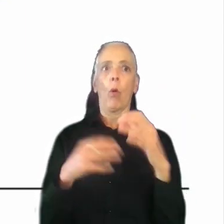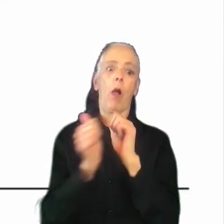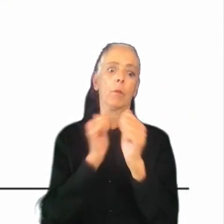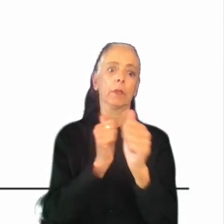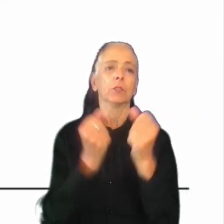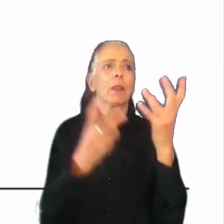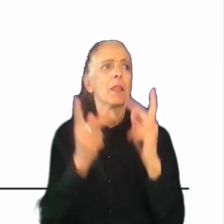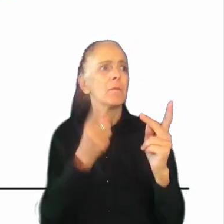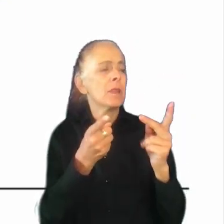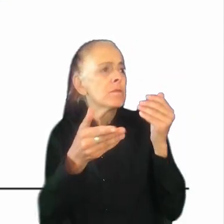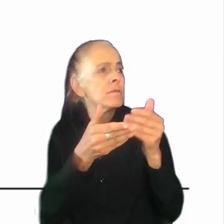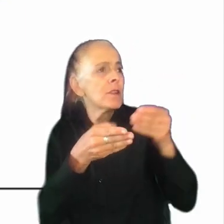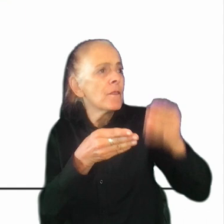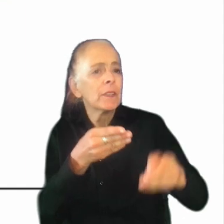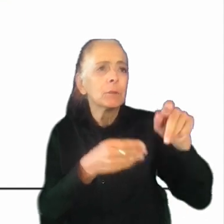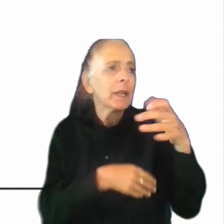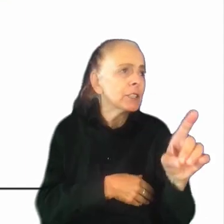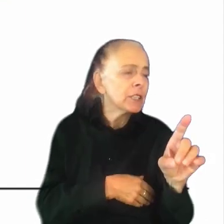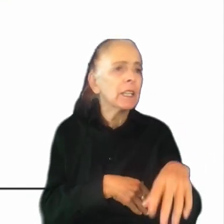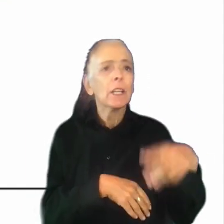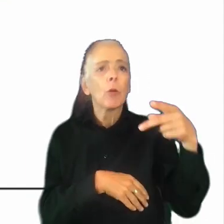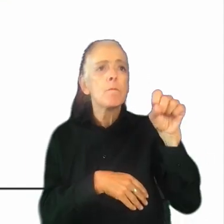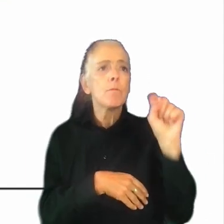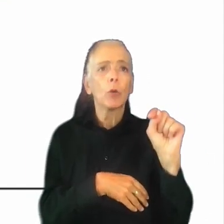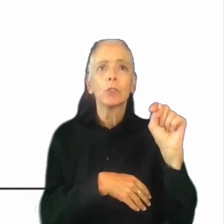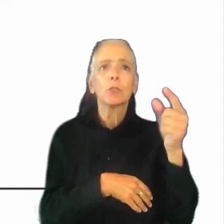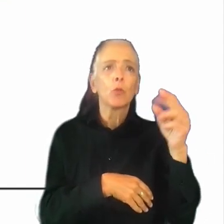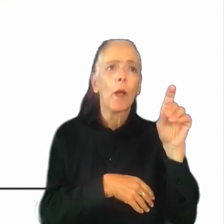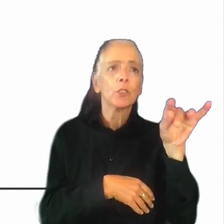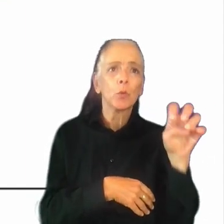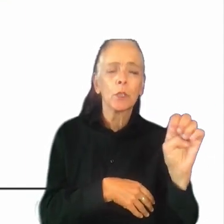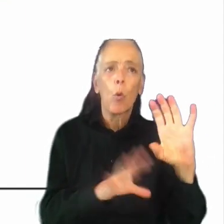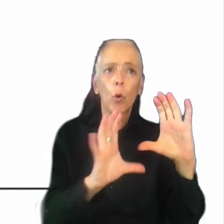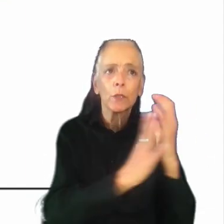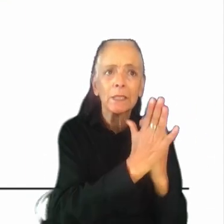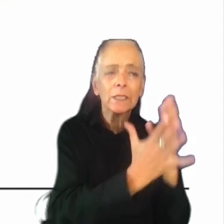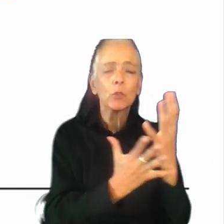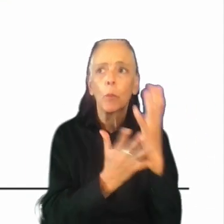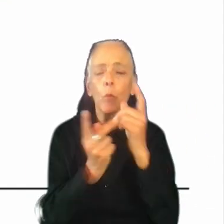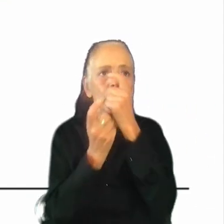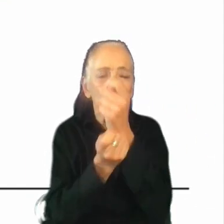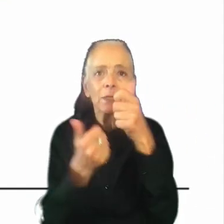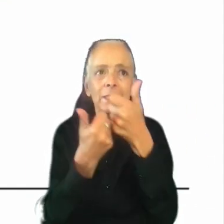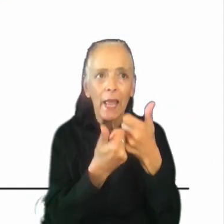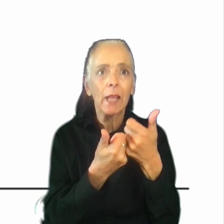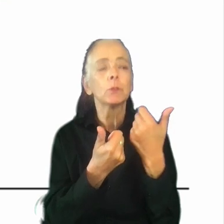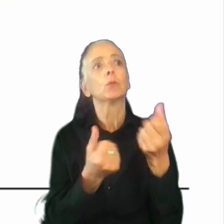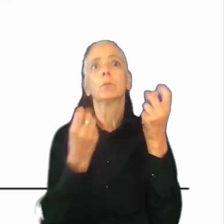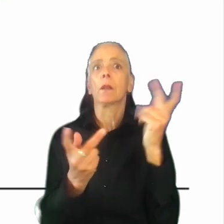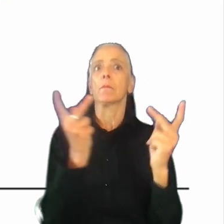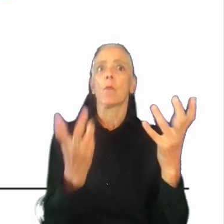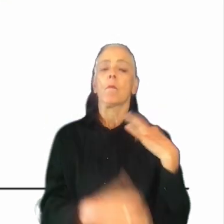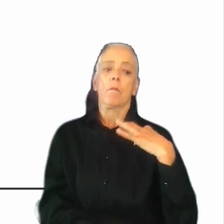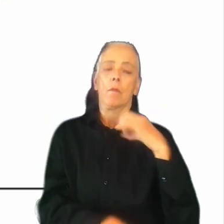finishing phds or finishing post graduate courses people are very interested in games and so it's an area that gets a lot of attention